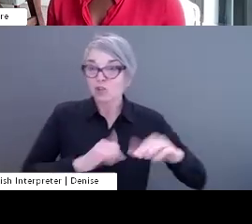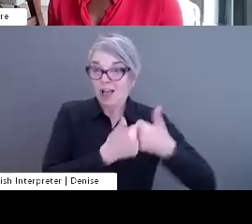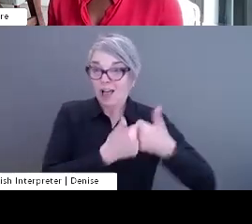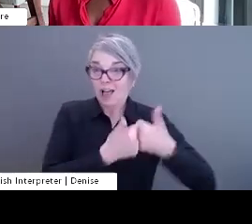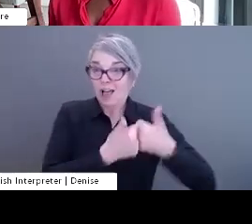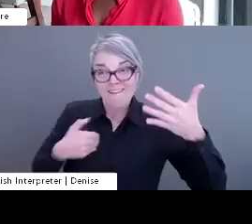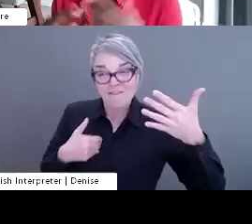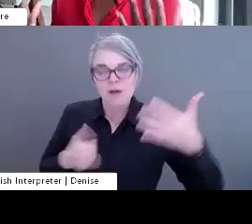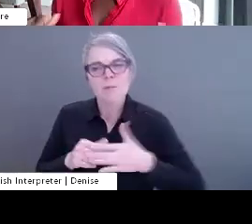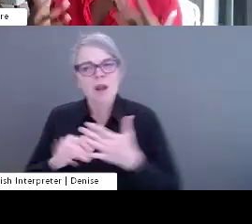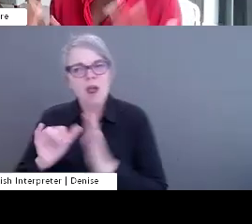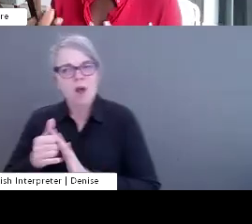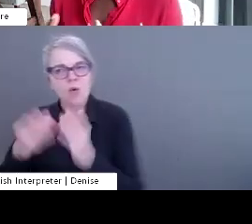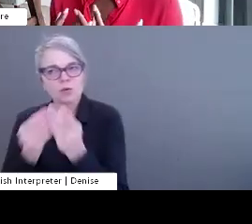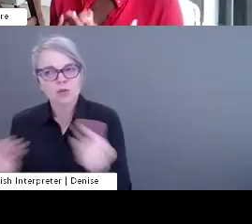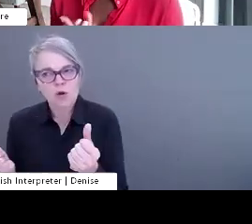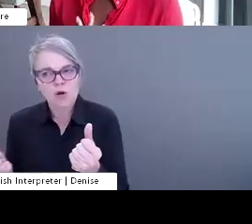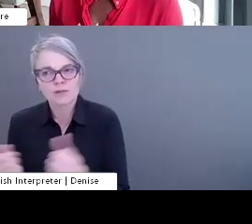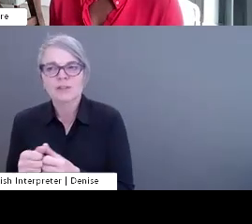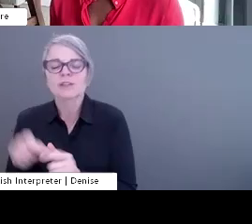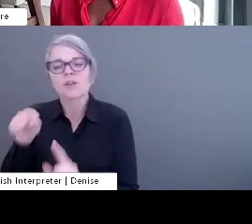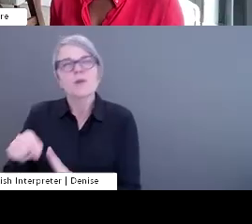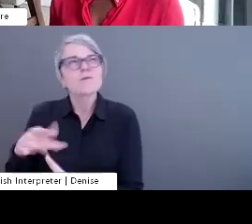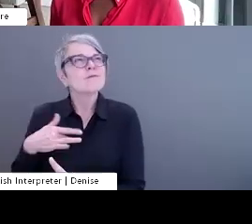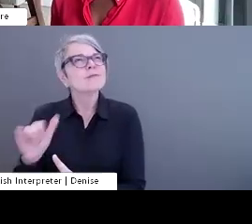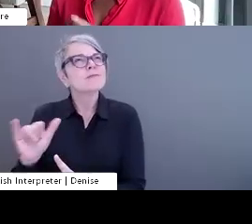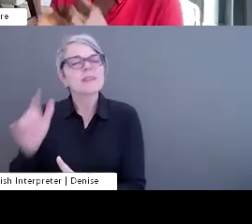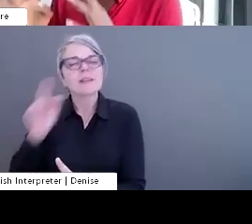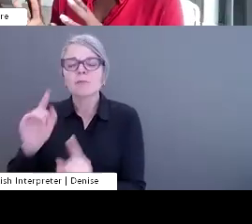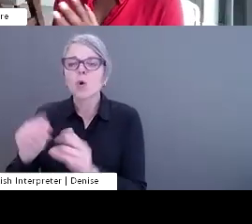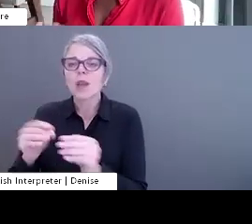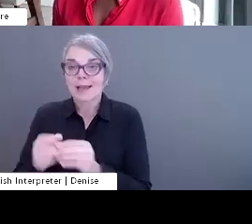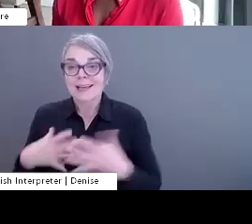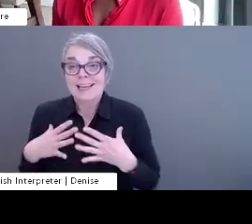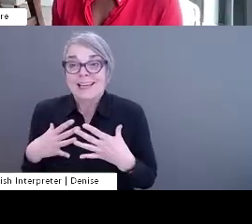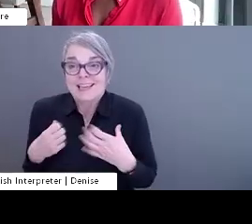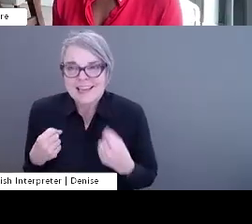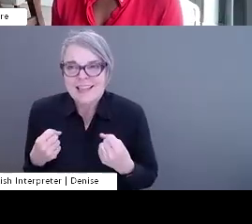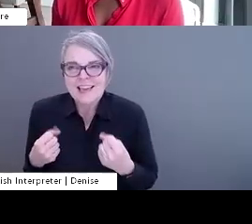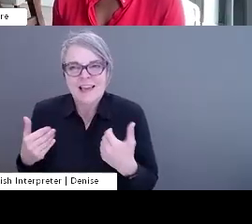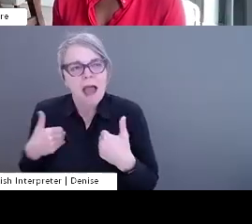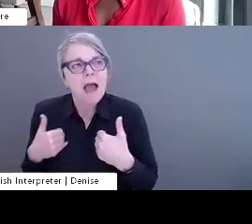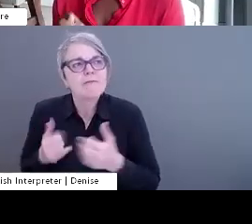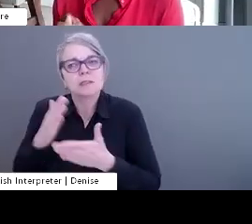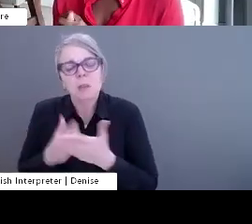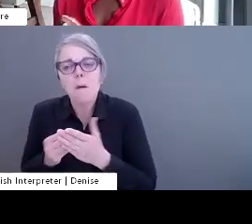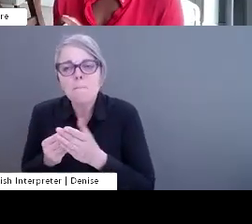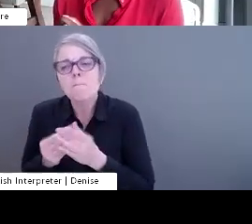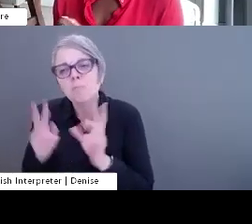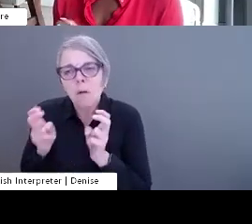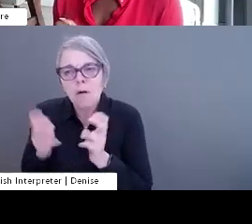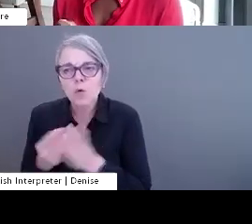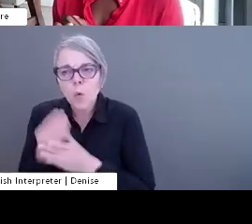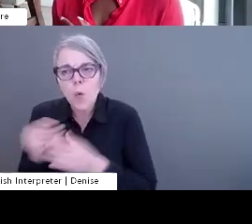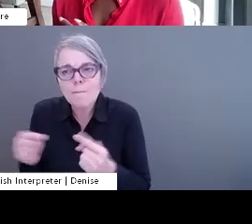this a little bit as like the growing pains of healing. But this was very interesting insight when looking at the hope